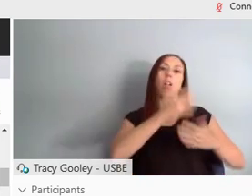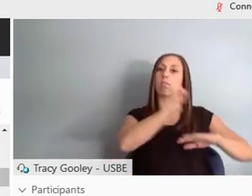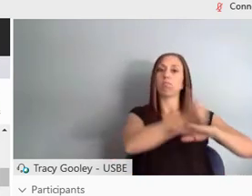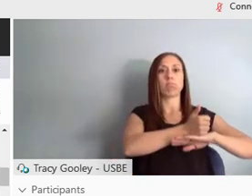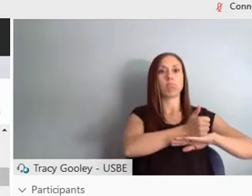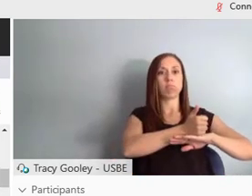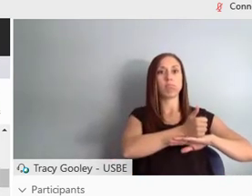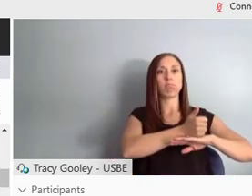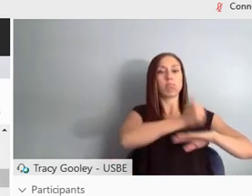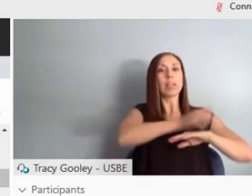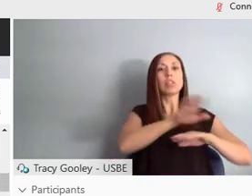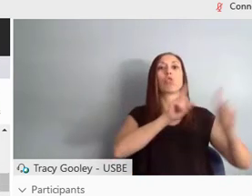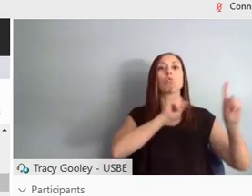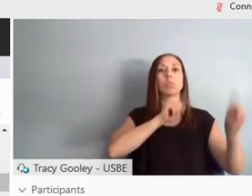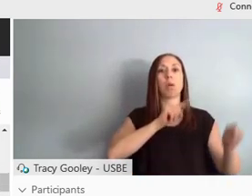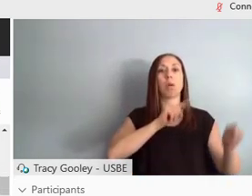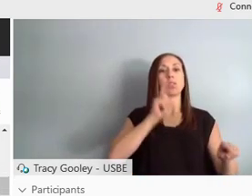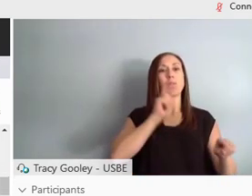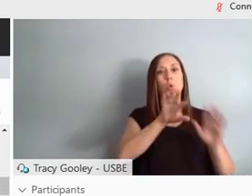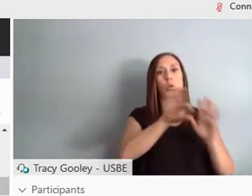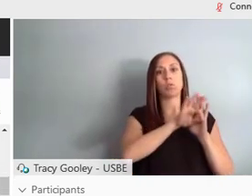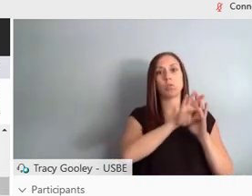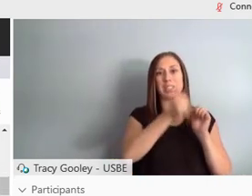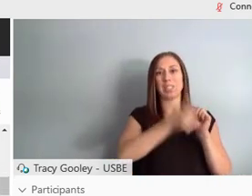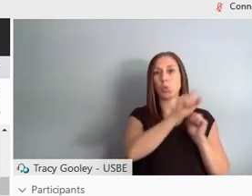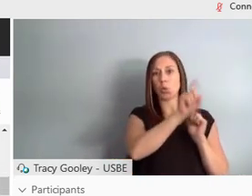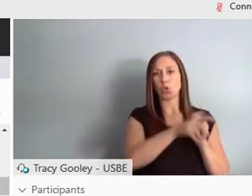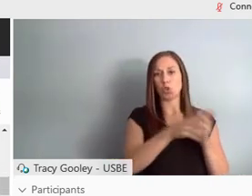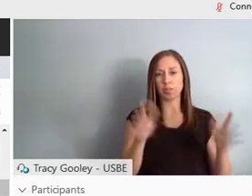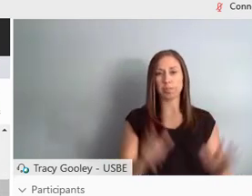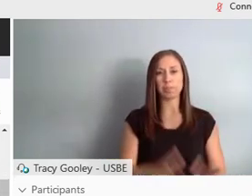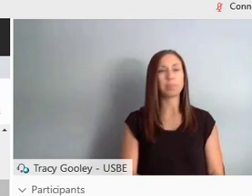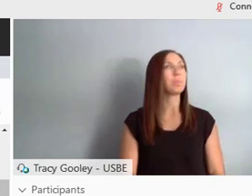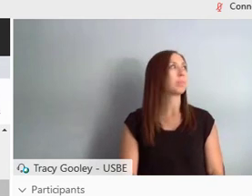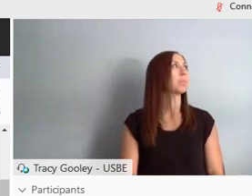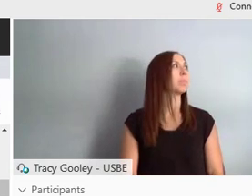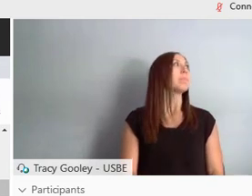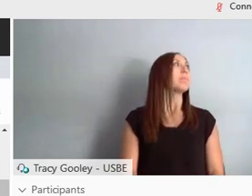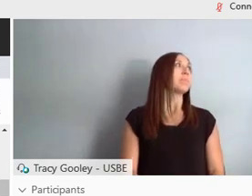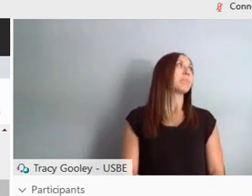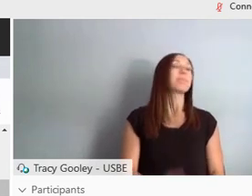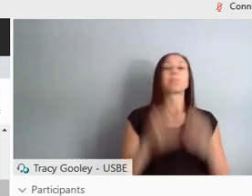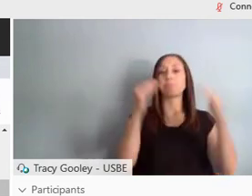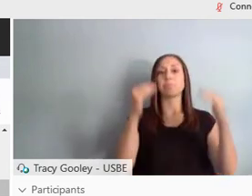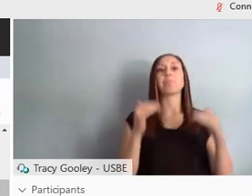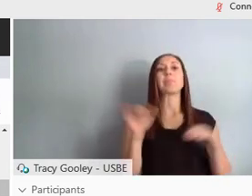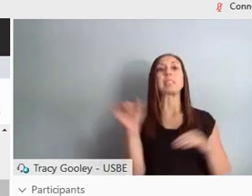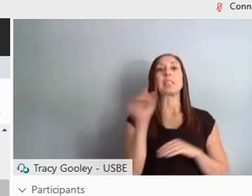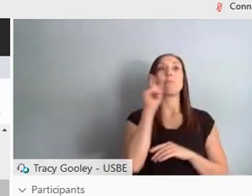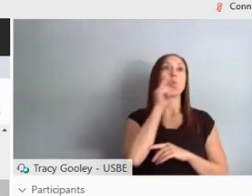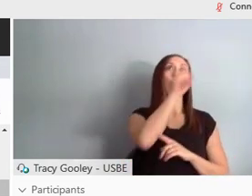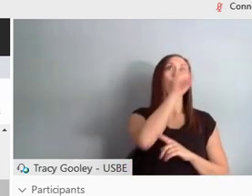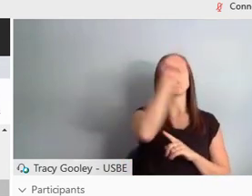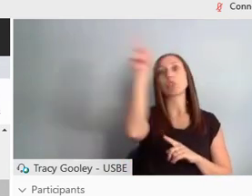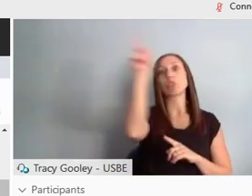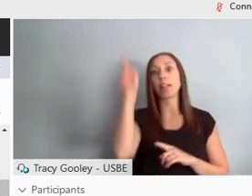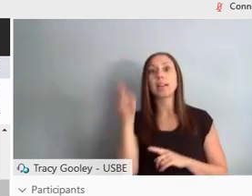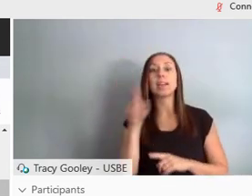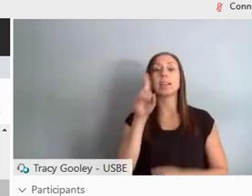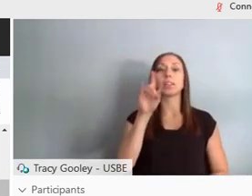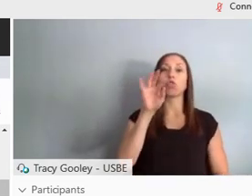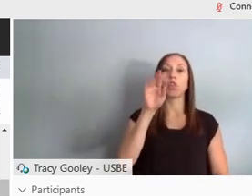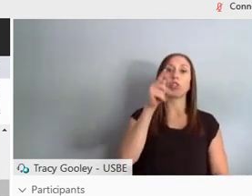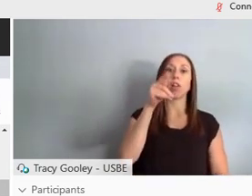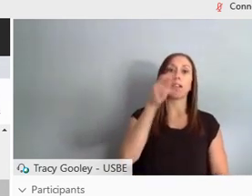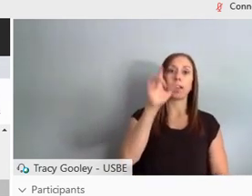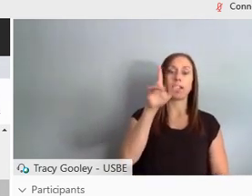on the responses that you select for each question. Okay, same thing for directionality. They got